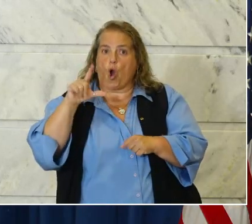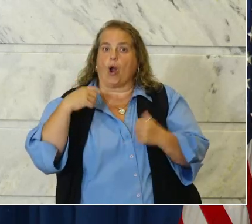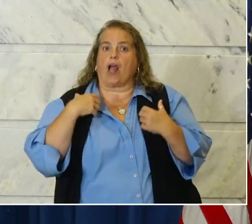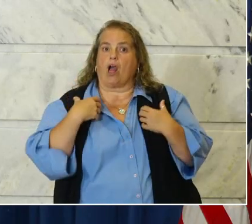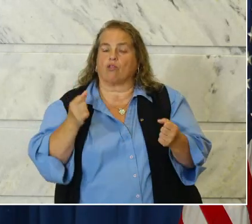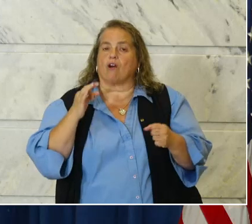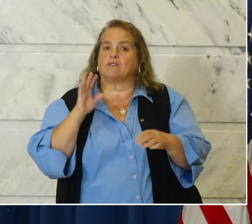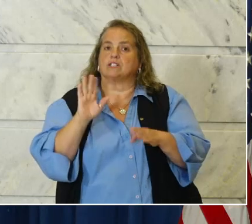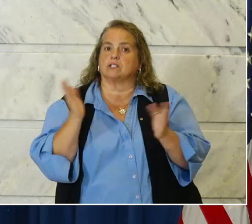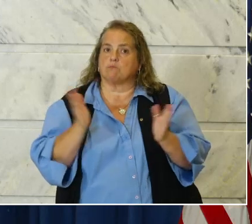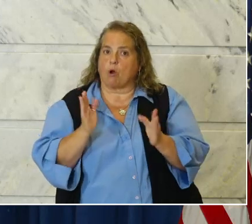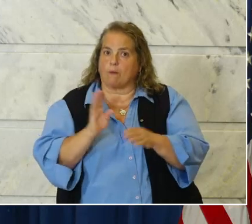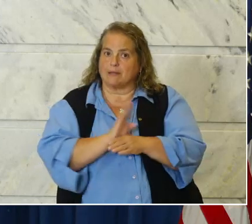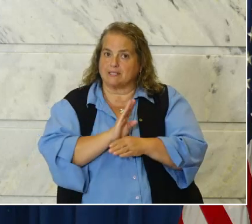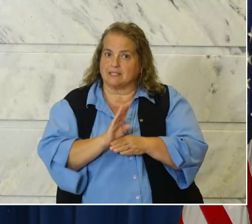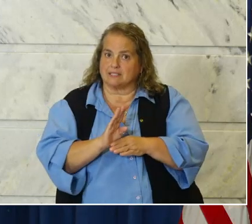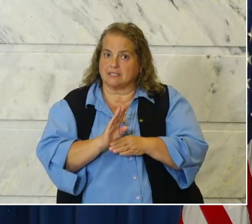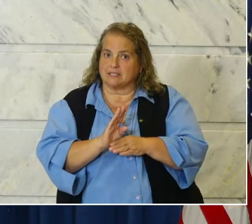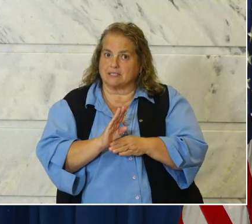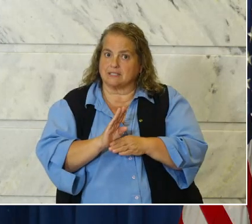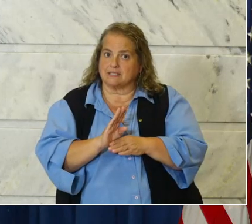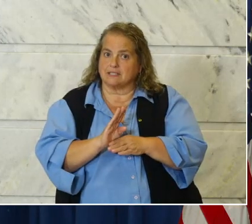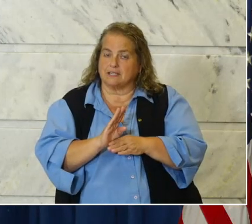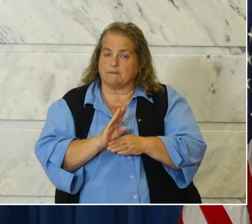small businesses. Now, we need another